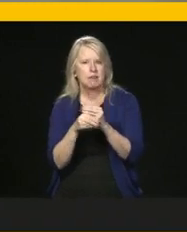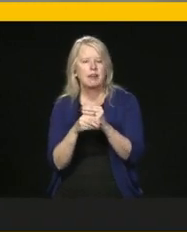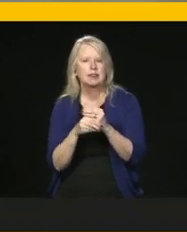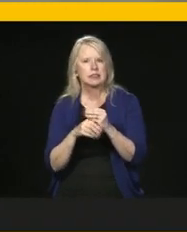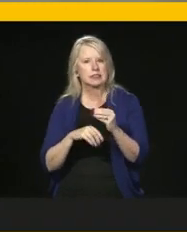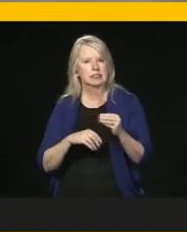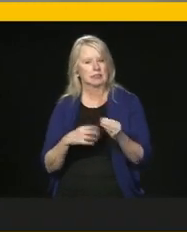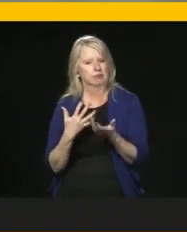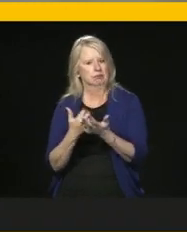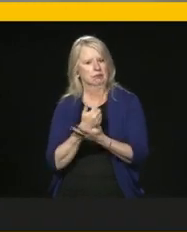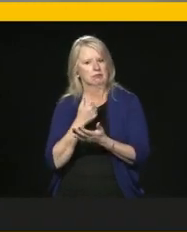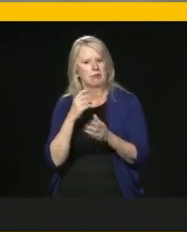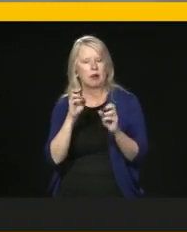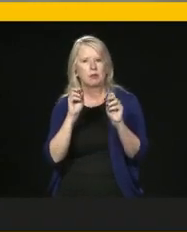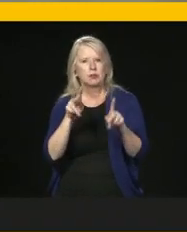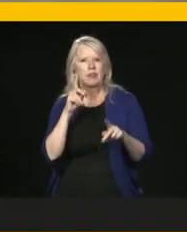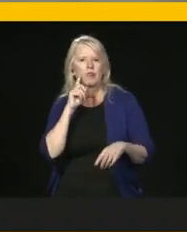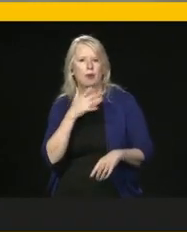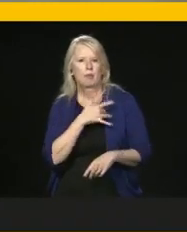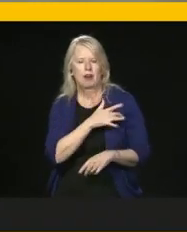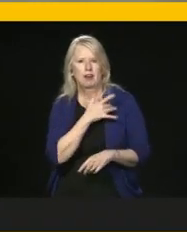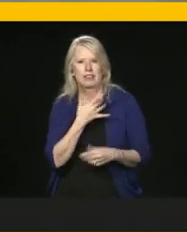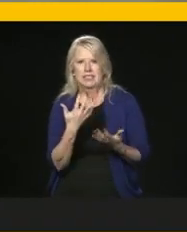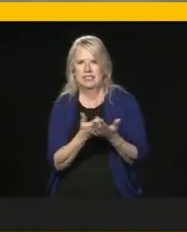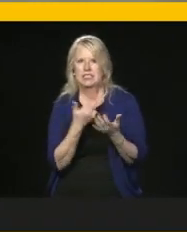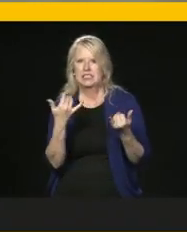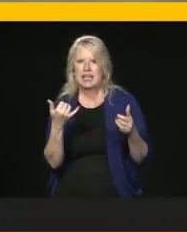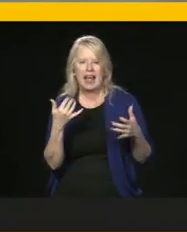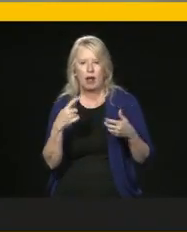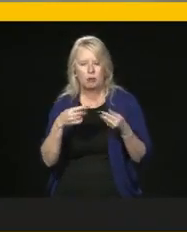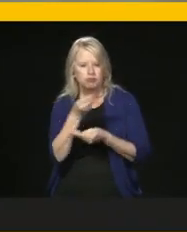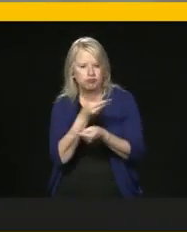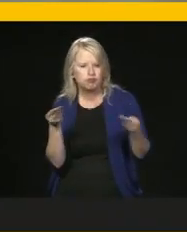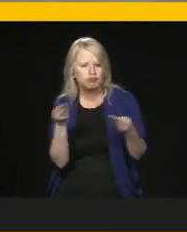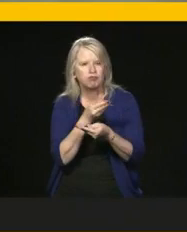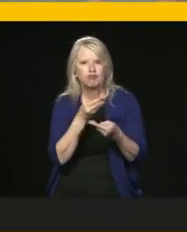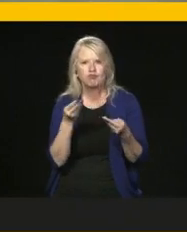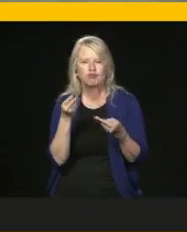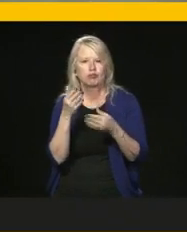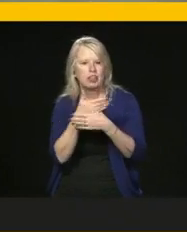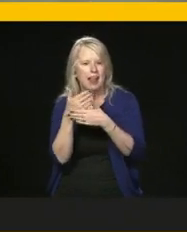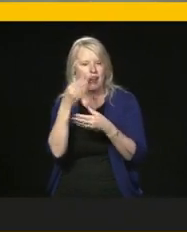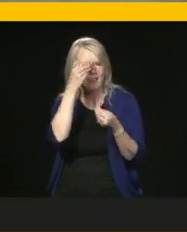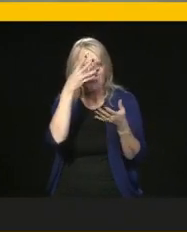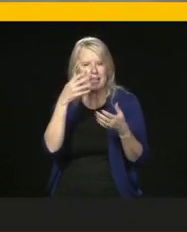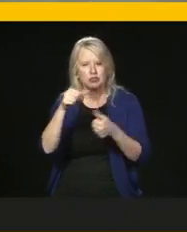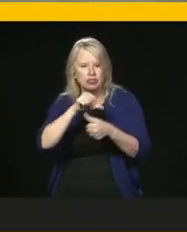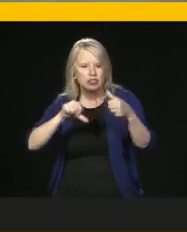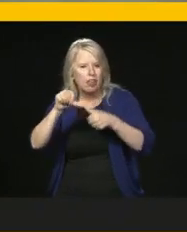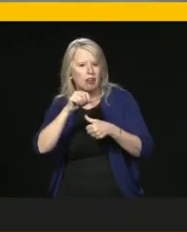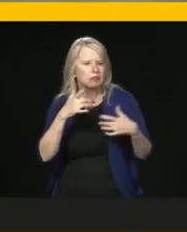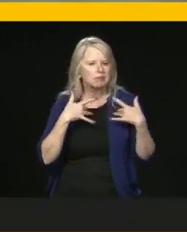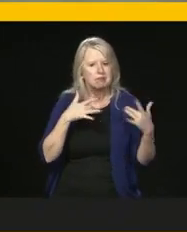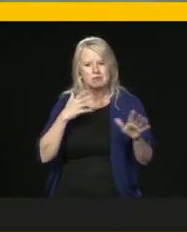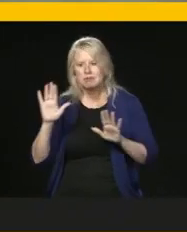provinces to share information in amongst themselves. Canada is a very large